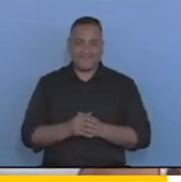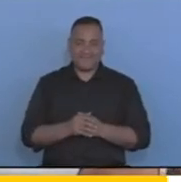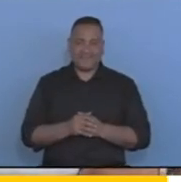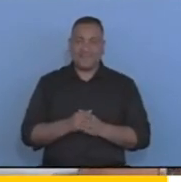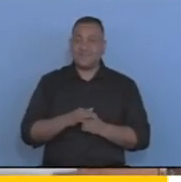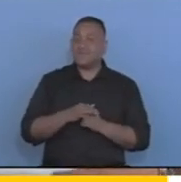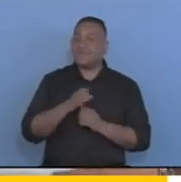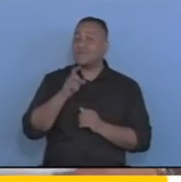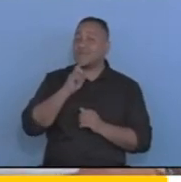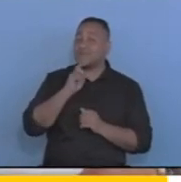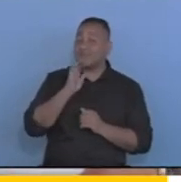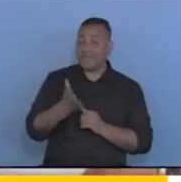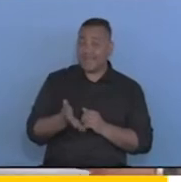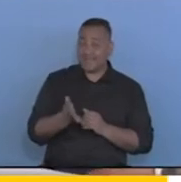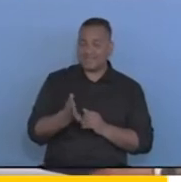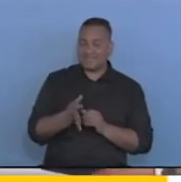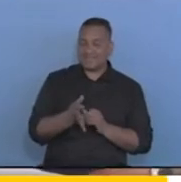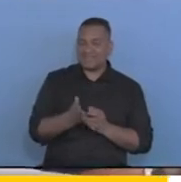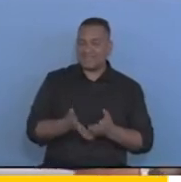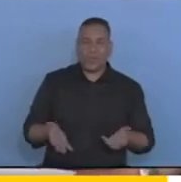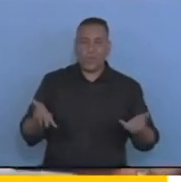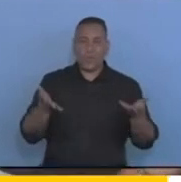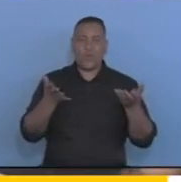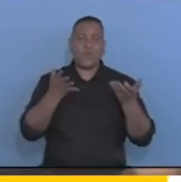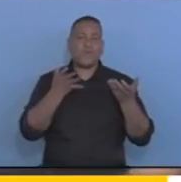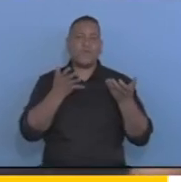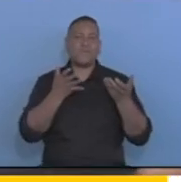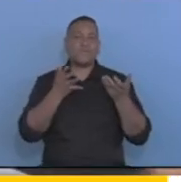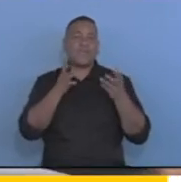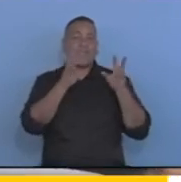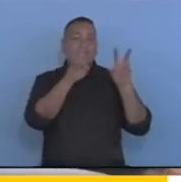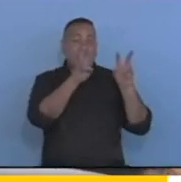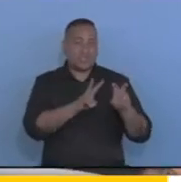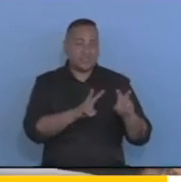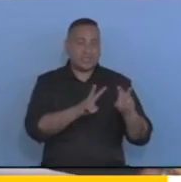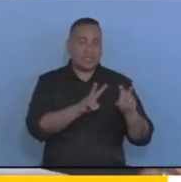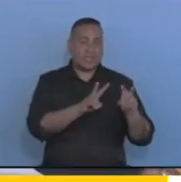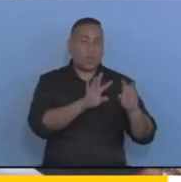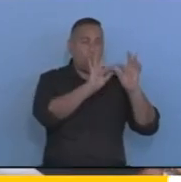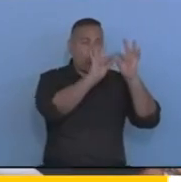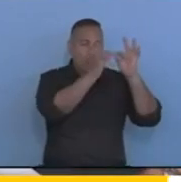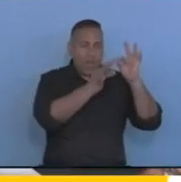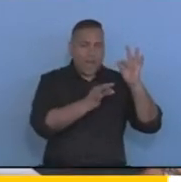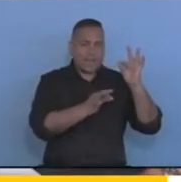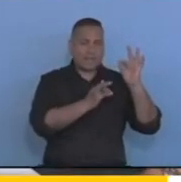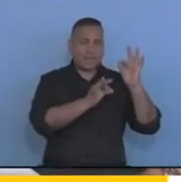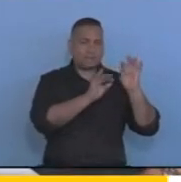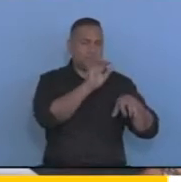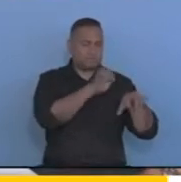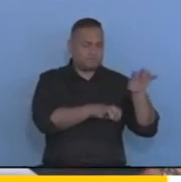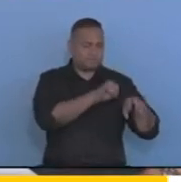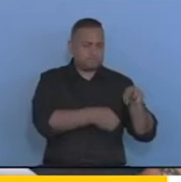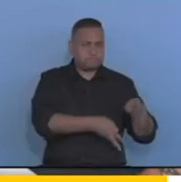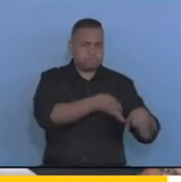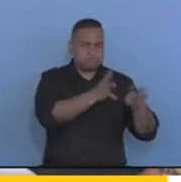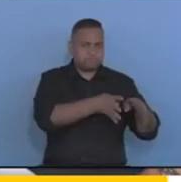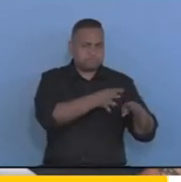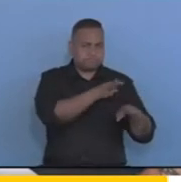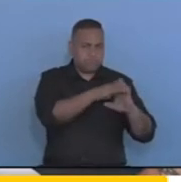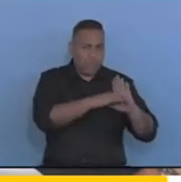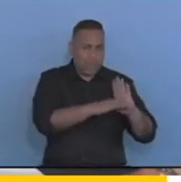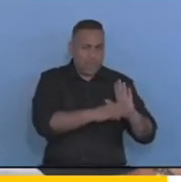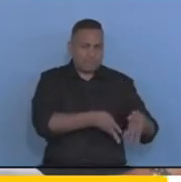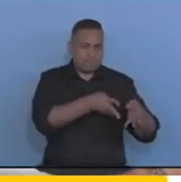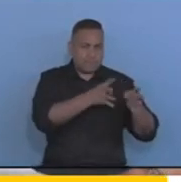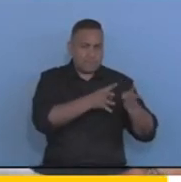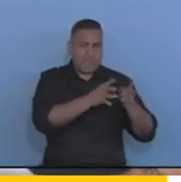that to automate all our electrical circuits. In other words, we tell the circuit what to do on its own, and it does it